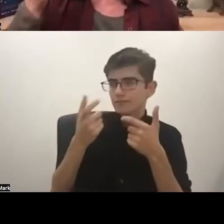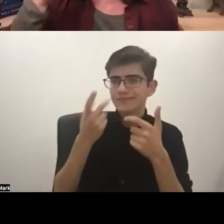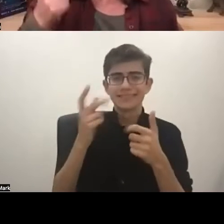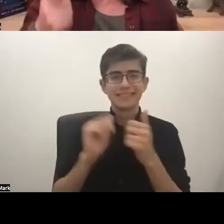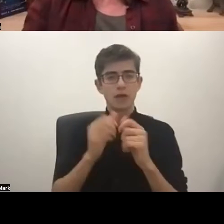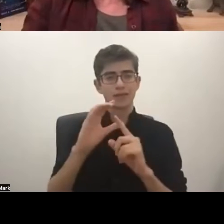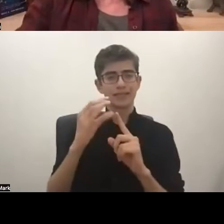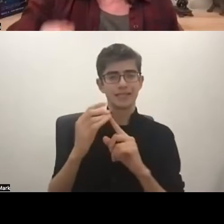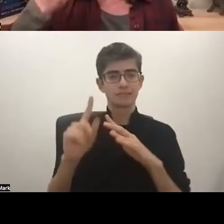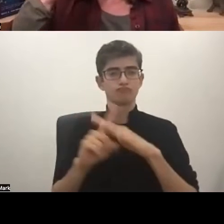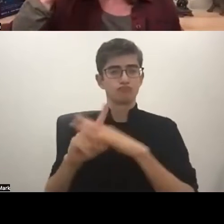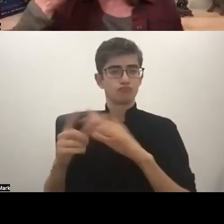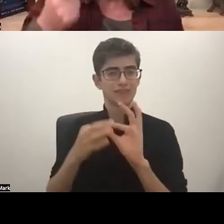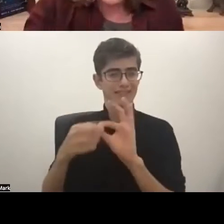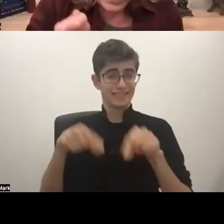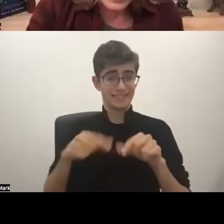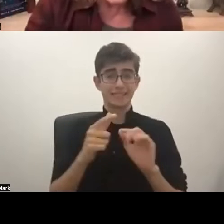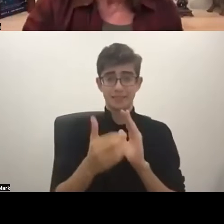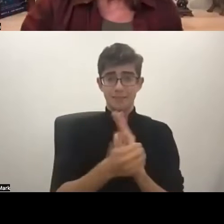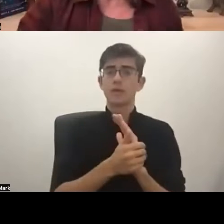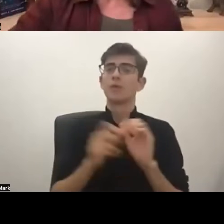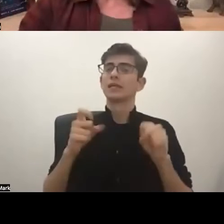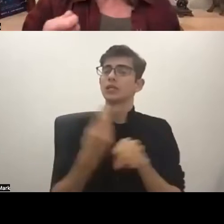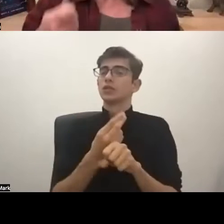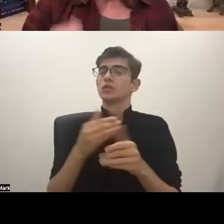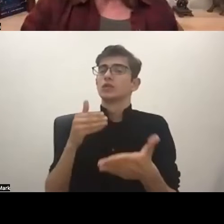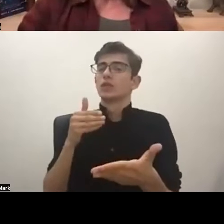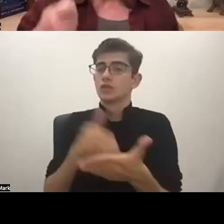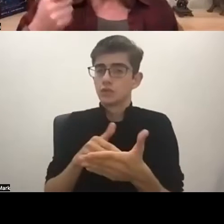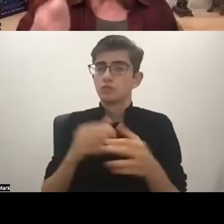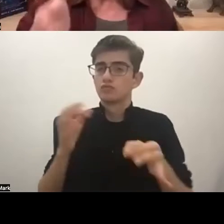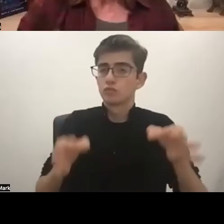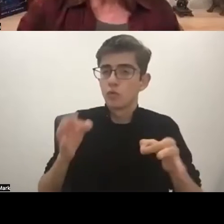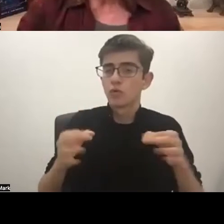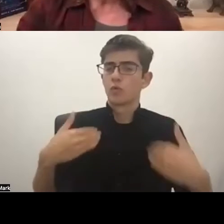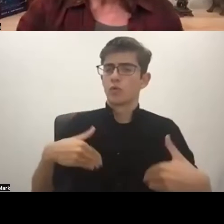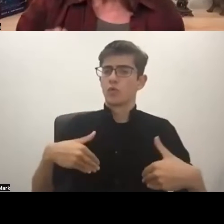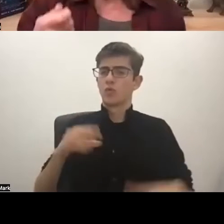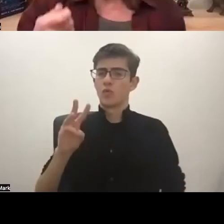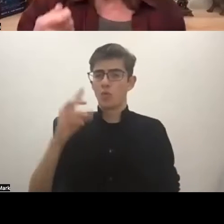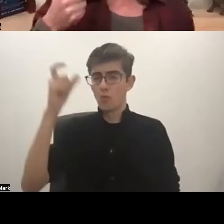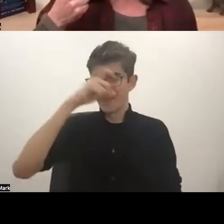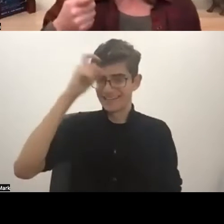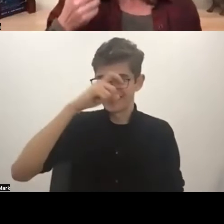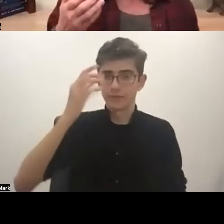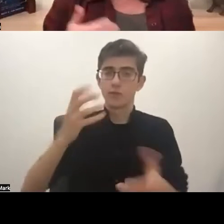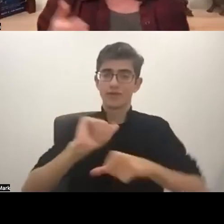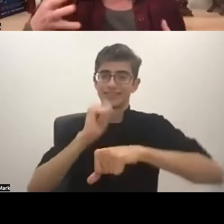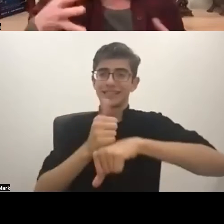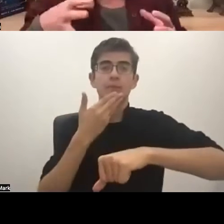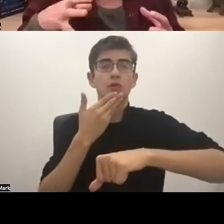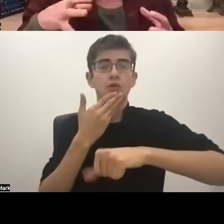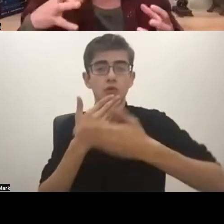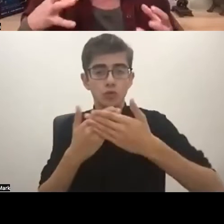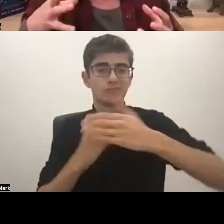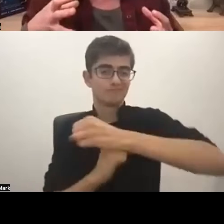states, that we are using them wisely so that we are setting good precedent. And I did just want to